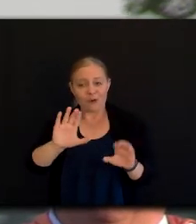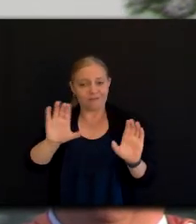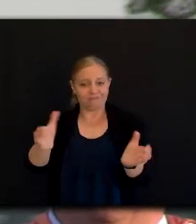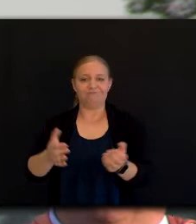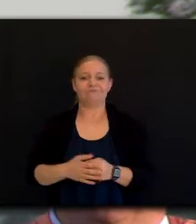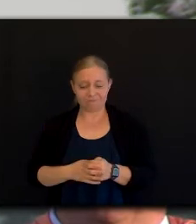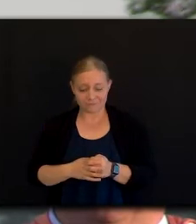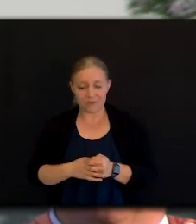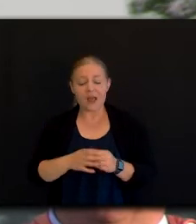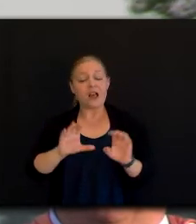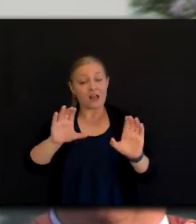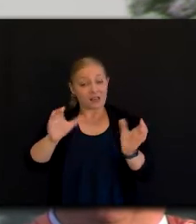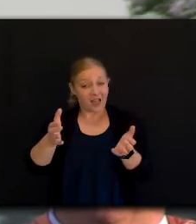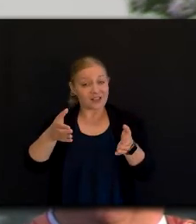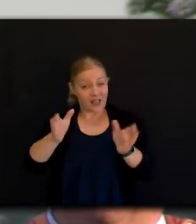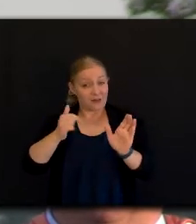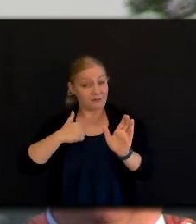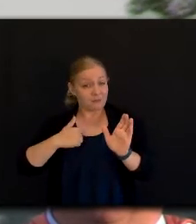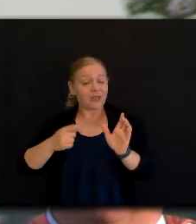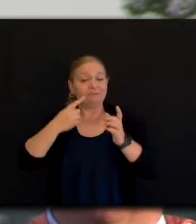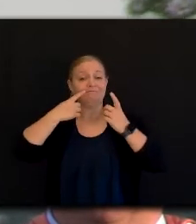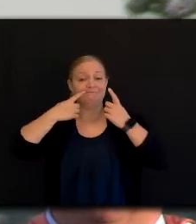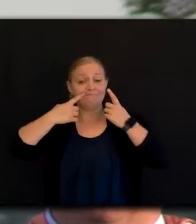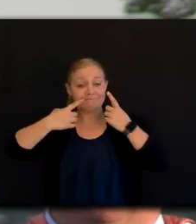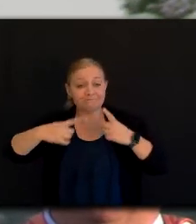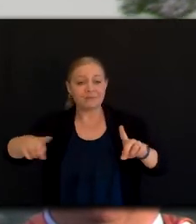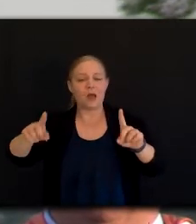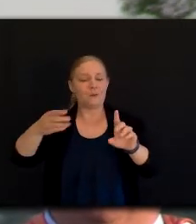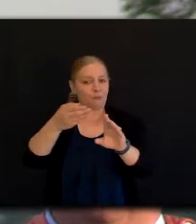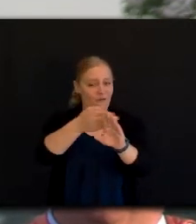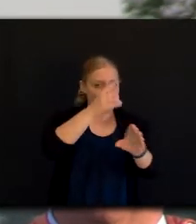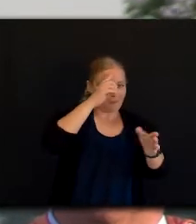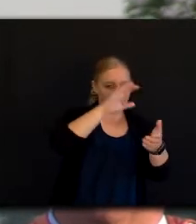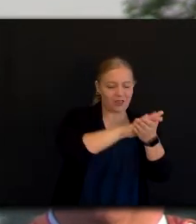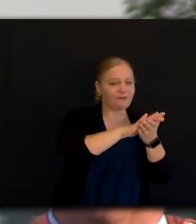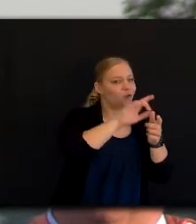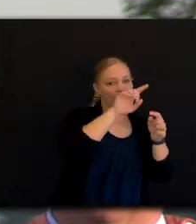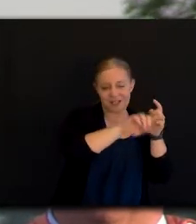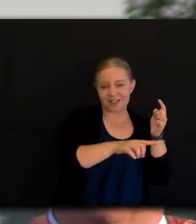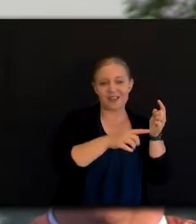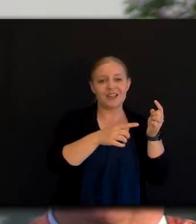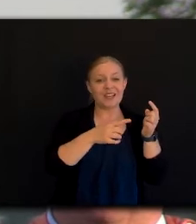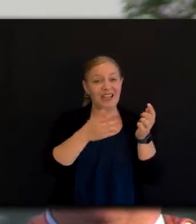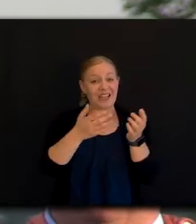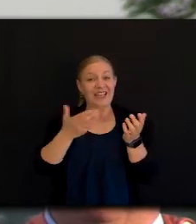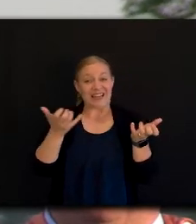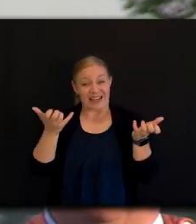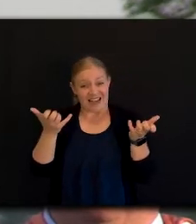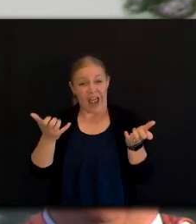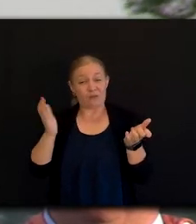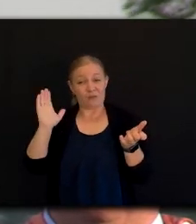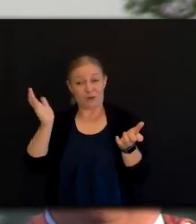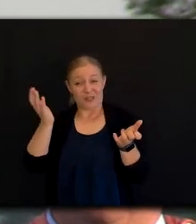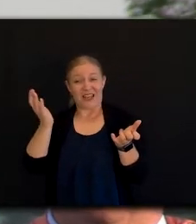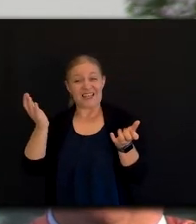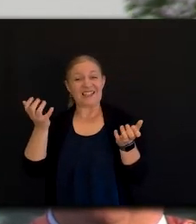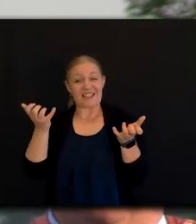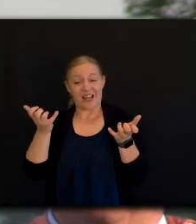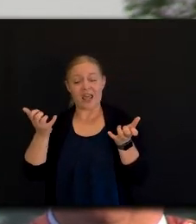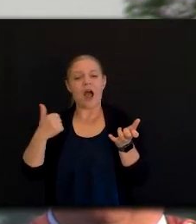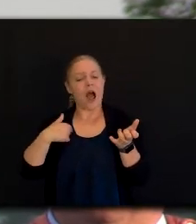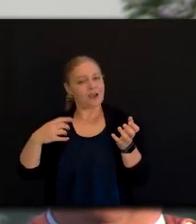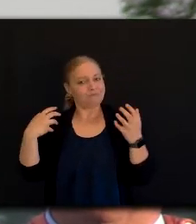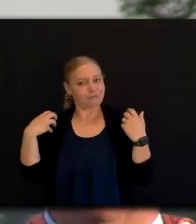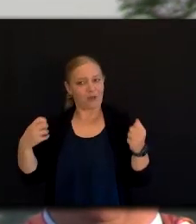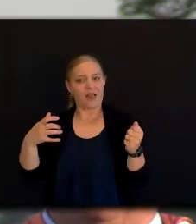class, a class that allowed me to achieve what I once thought was impossible. Standing in front of you now, I can confidently say that I